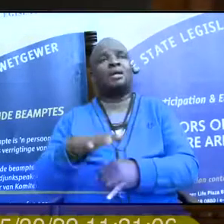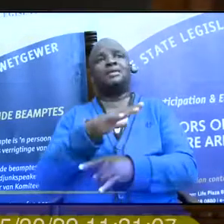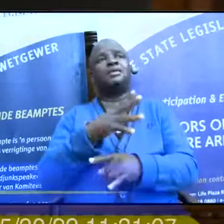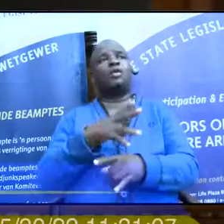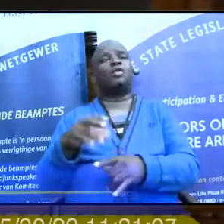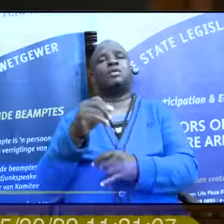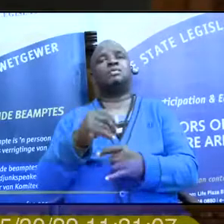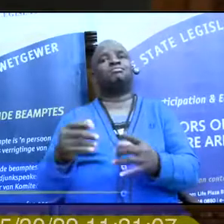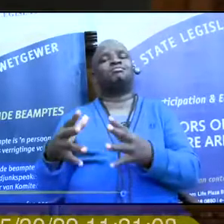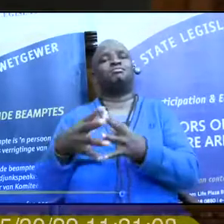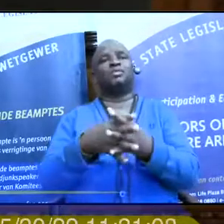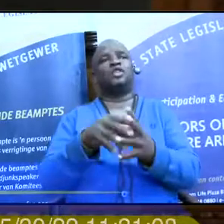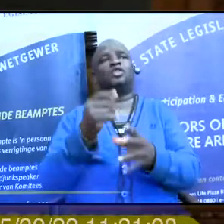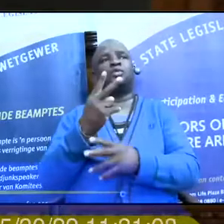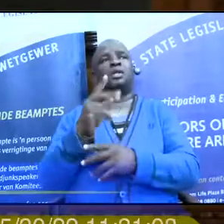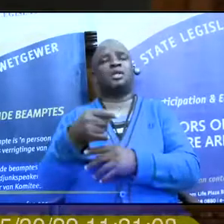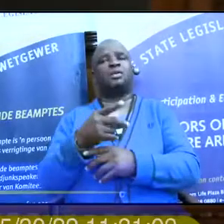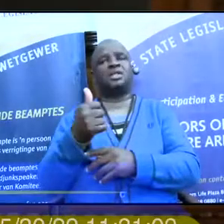2626